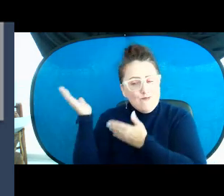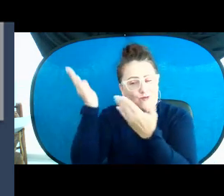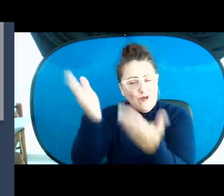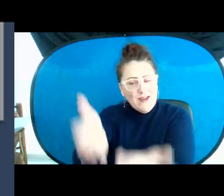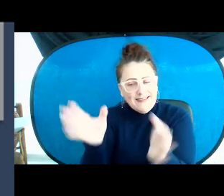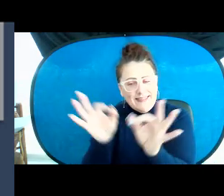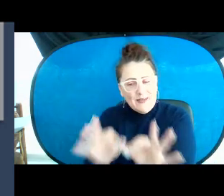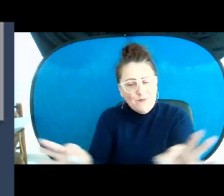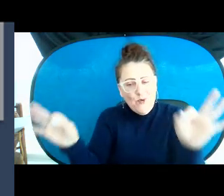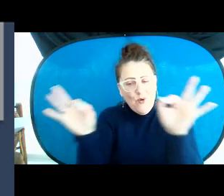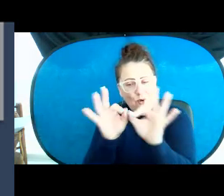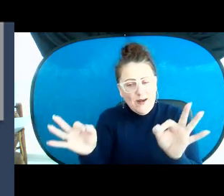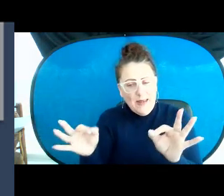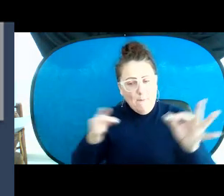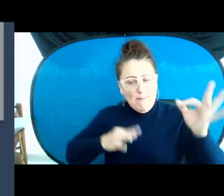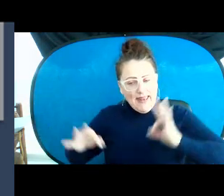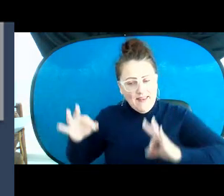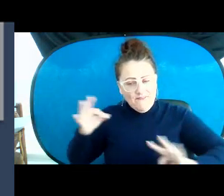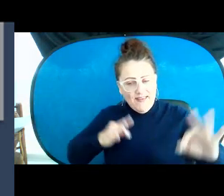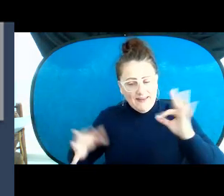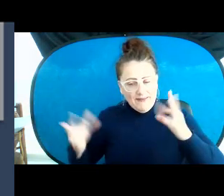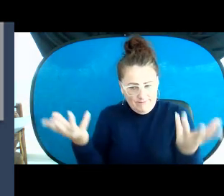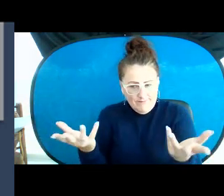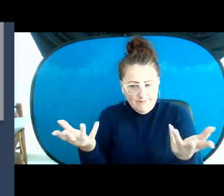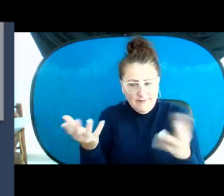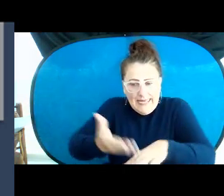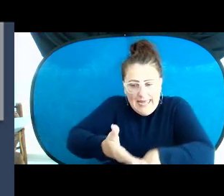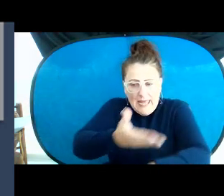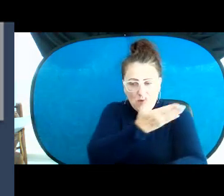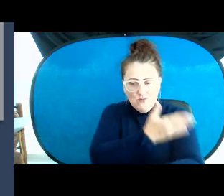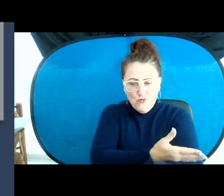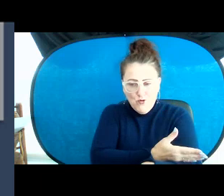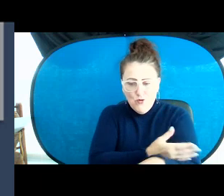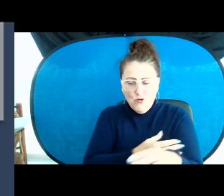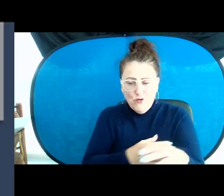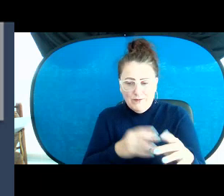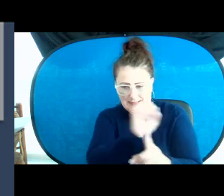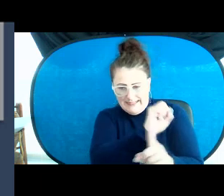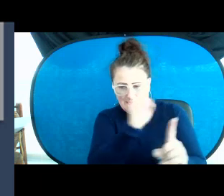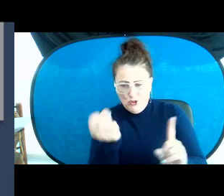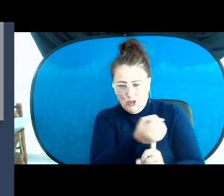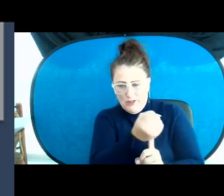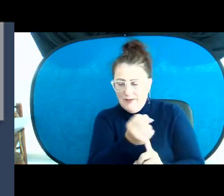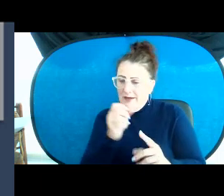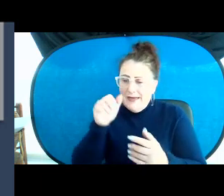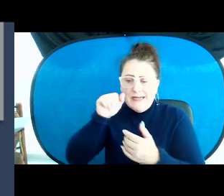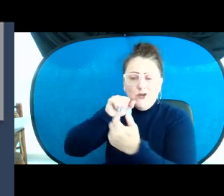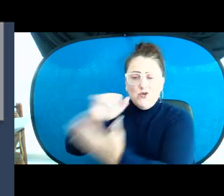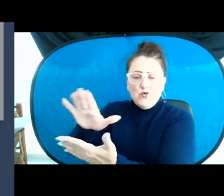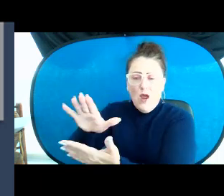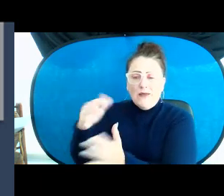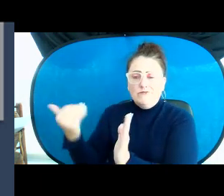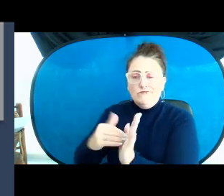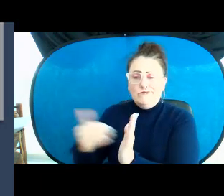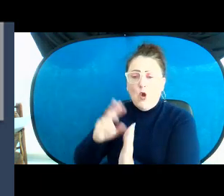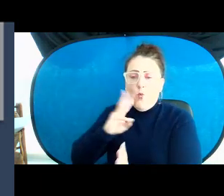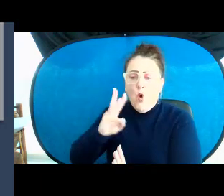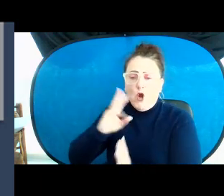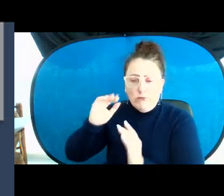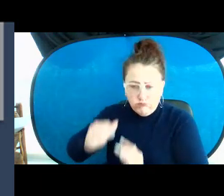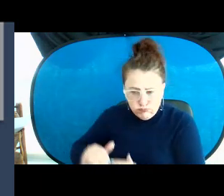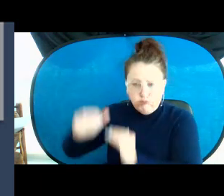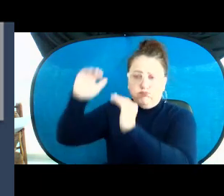and substantial benefits, not only improve pavement conditions, address this reoccurring flooding, but also